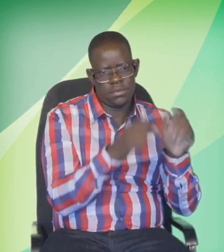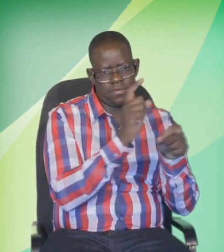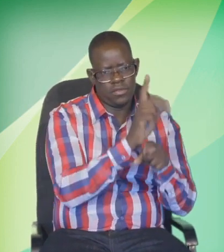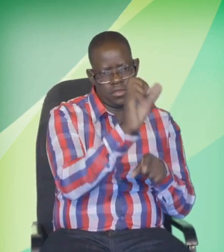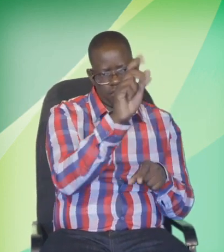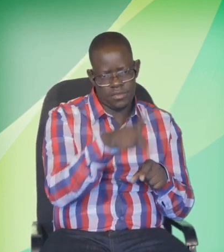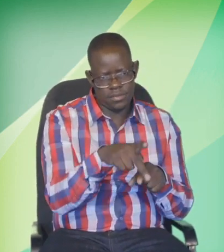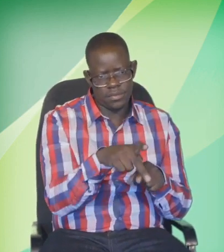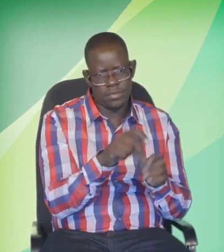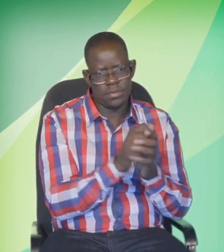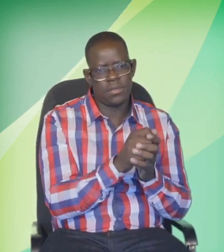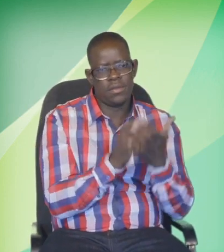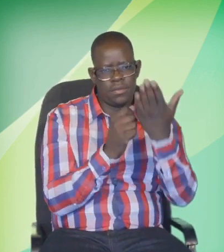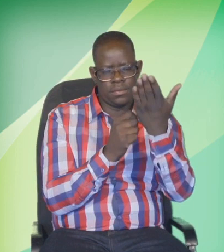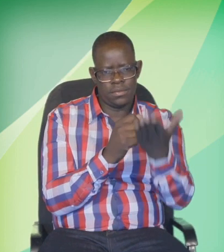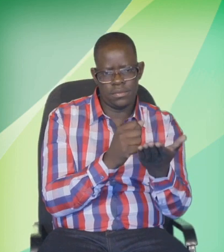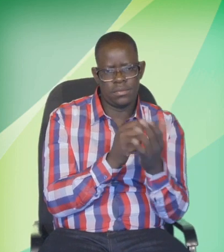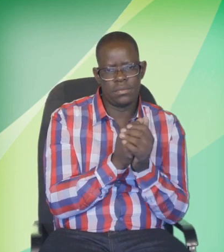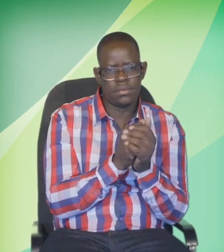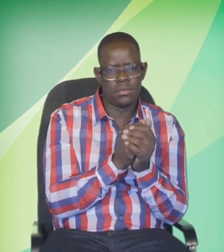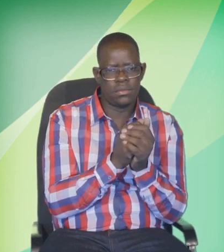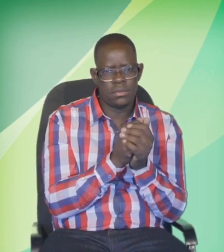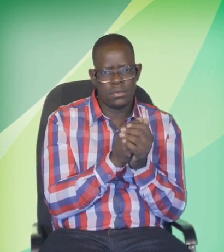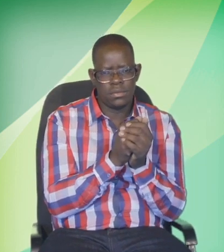April, balance brought down